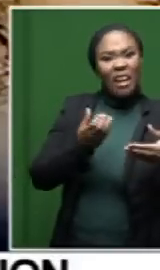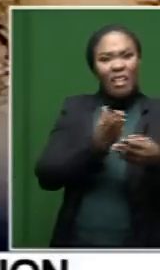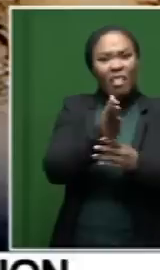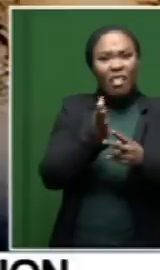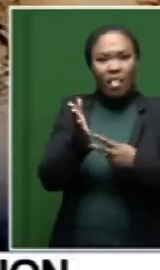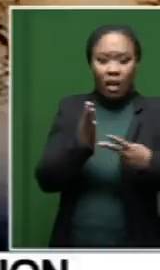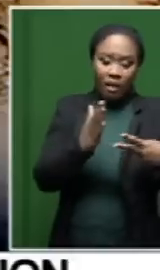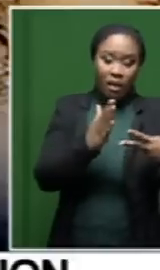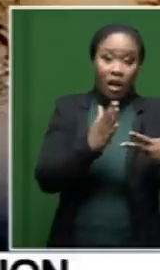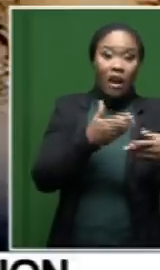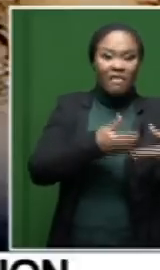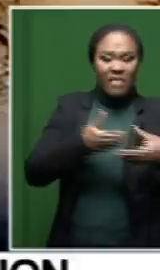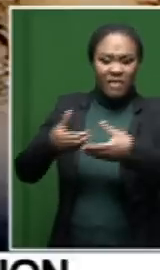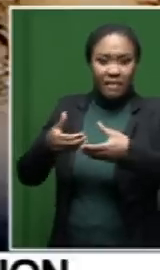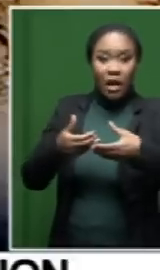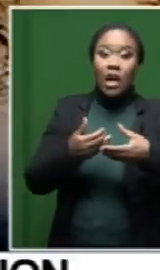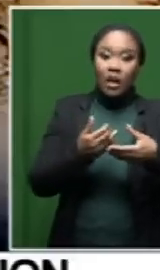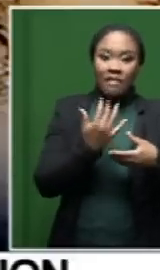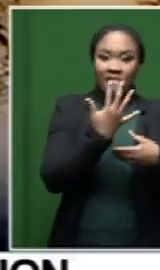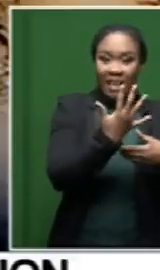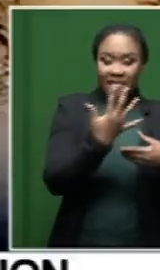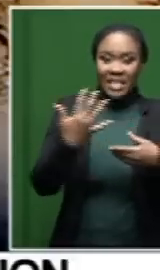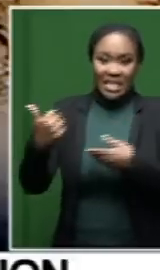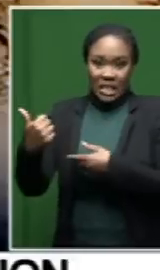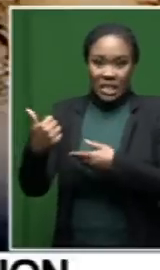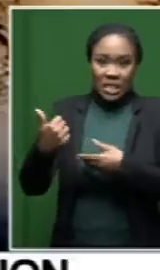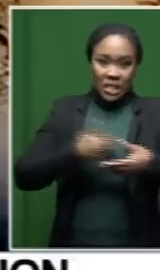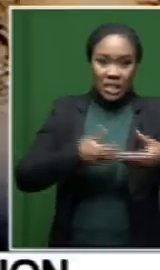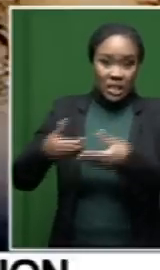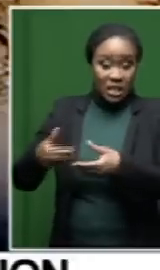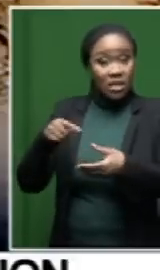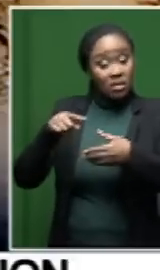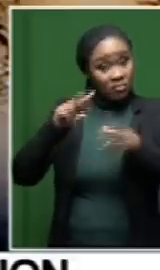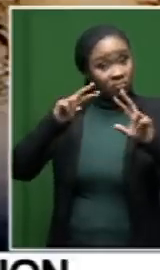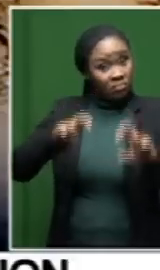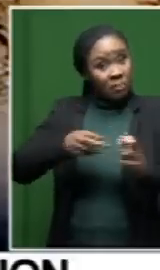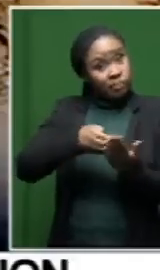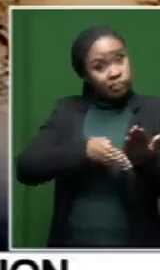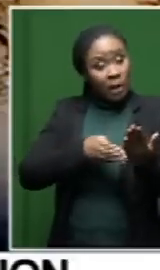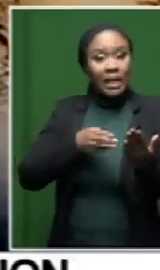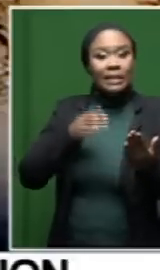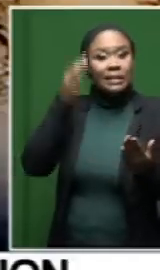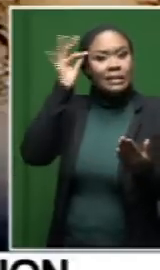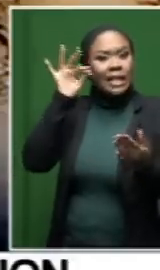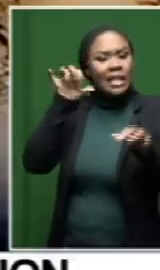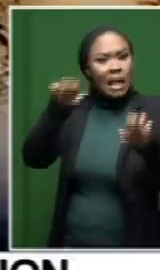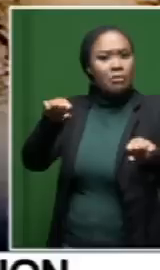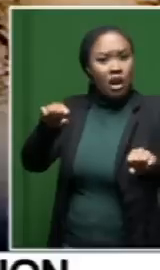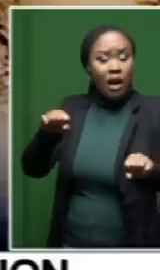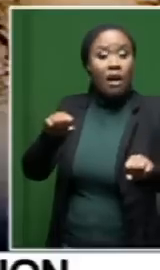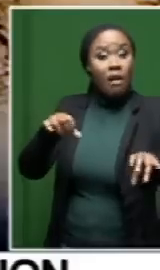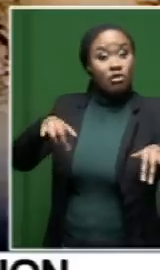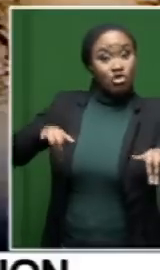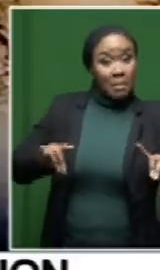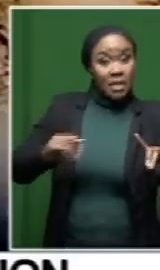5 and 6, is the culmination of the work of the Judicial Commission of Inquiry into allegations of state capture that was chaired by Chief Justice